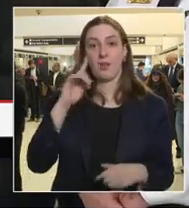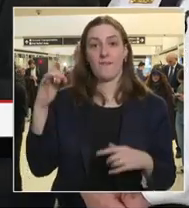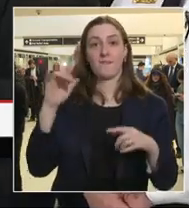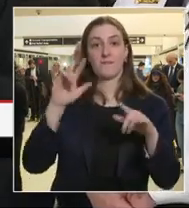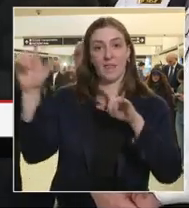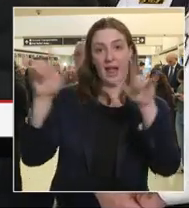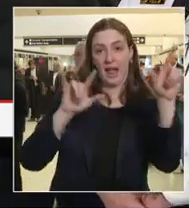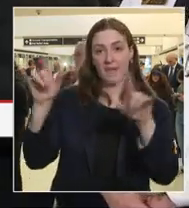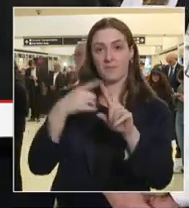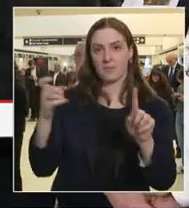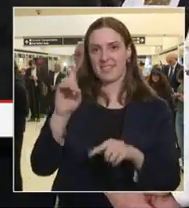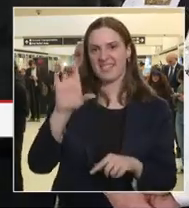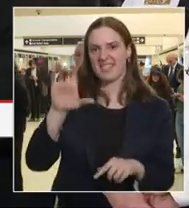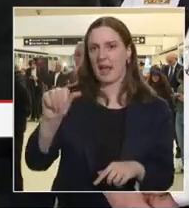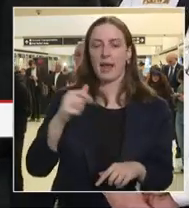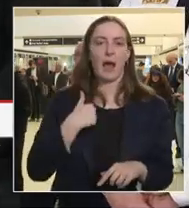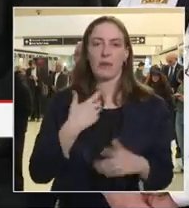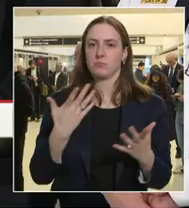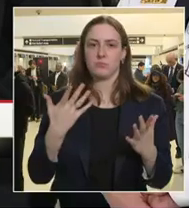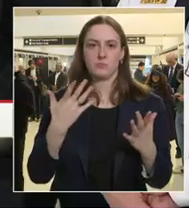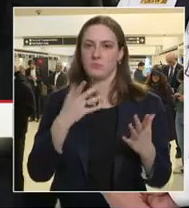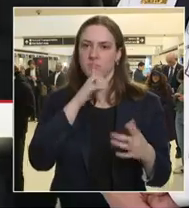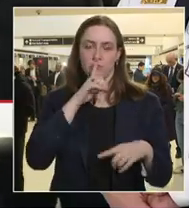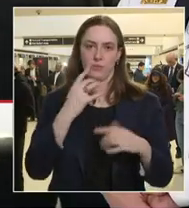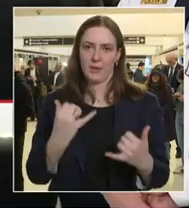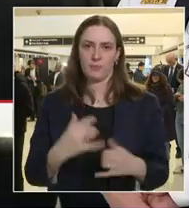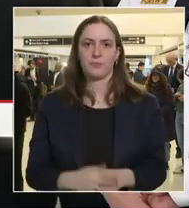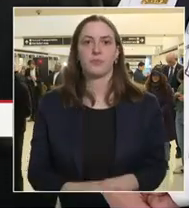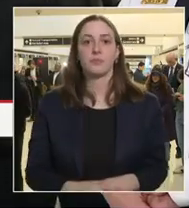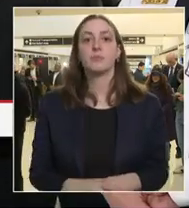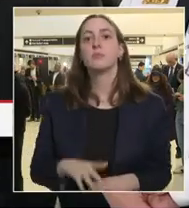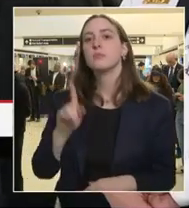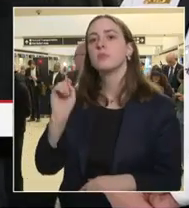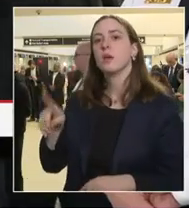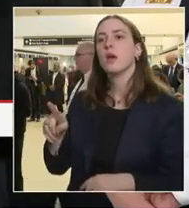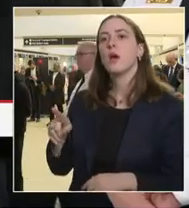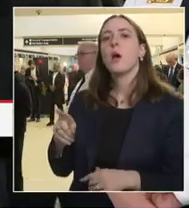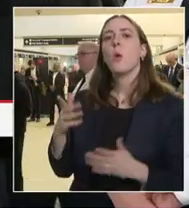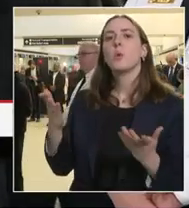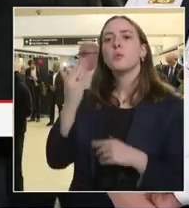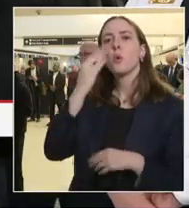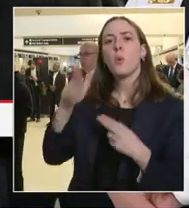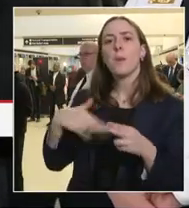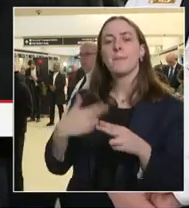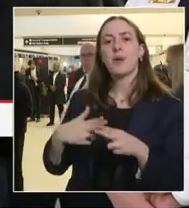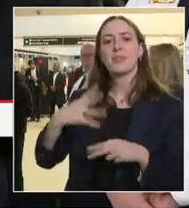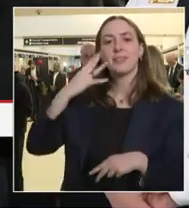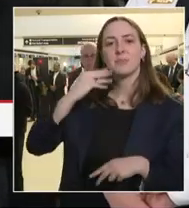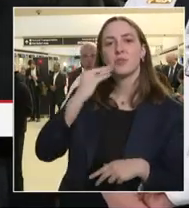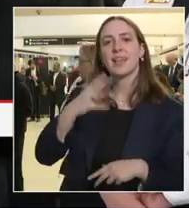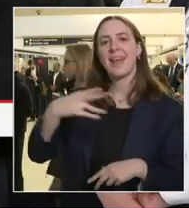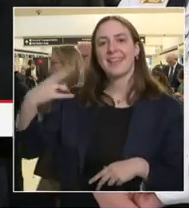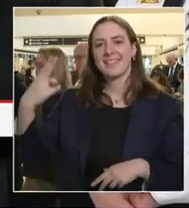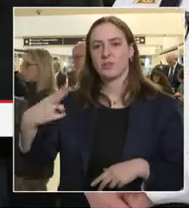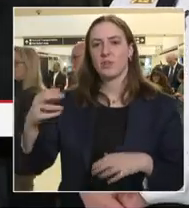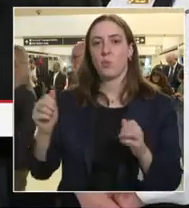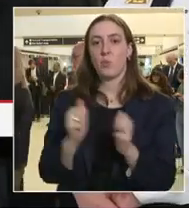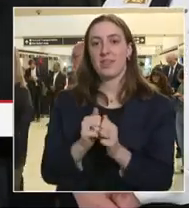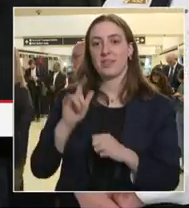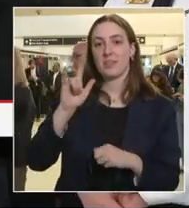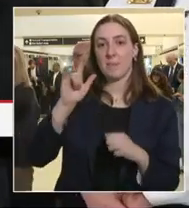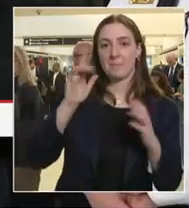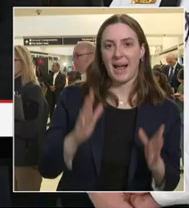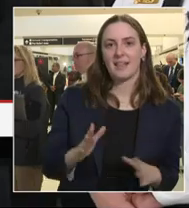one. Two questions really quickly. What do you know about the experience and history of the pilots of both the American Airlines plane and